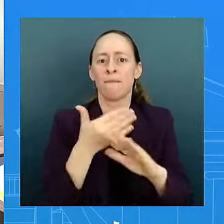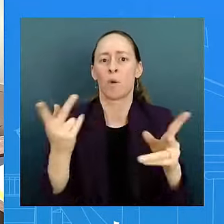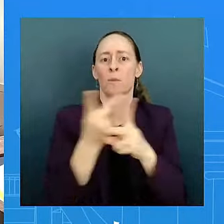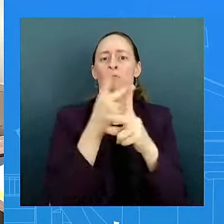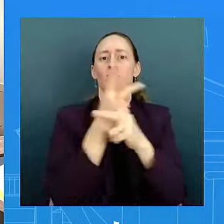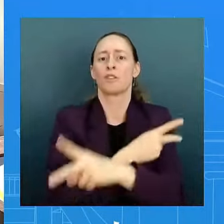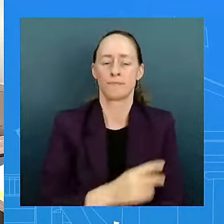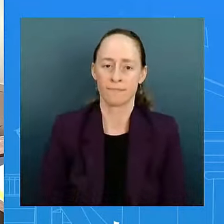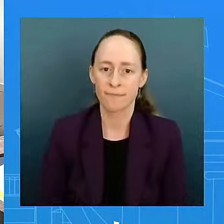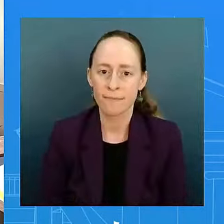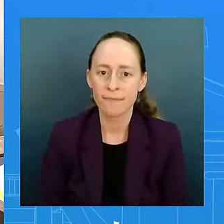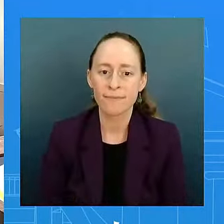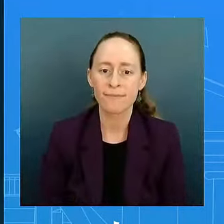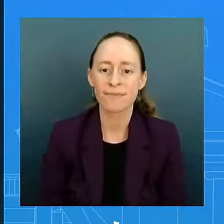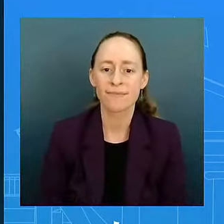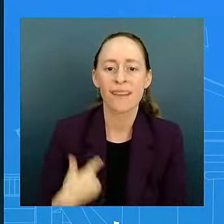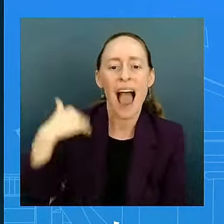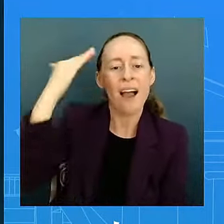Democratic ticket?